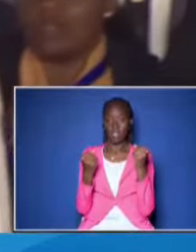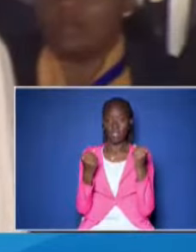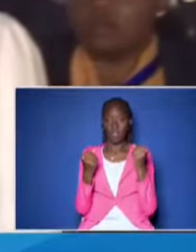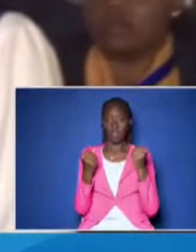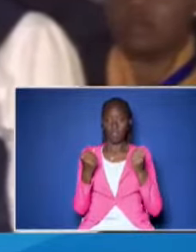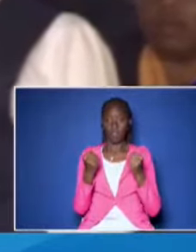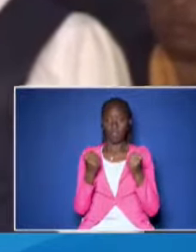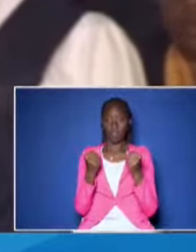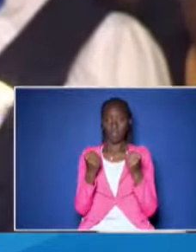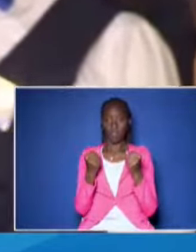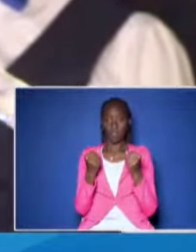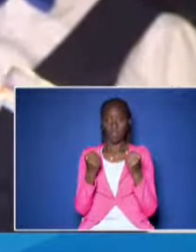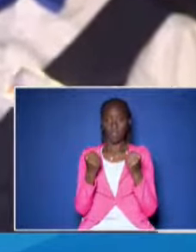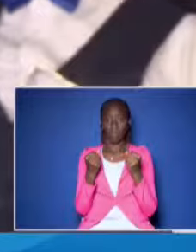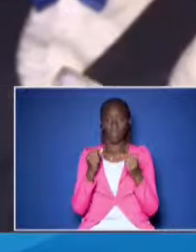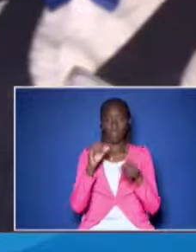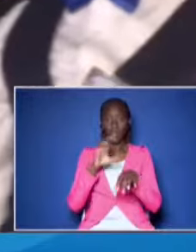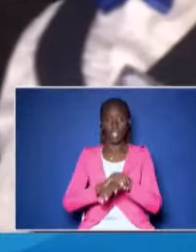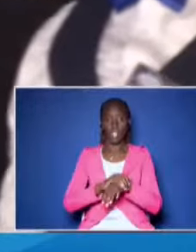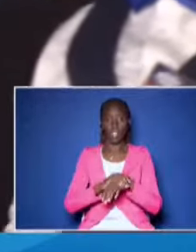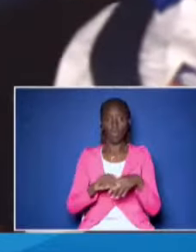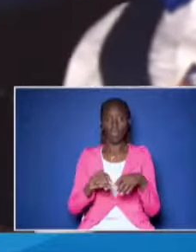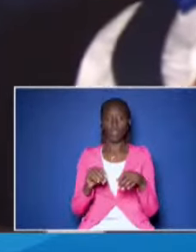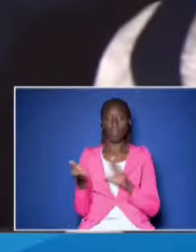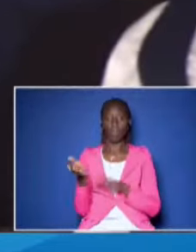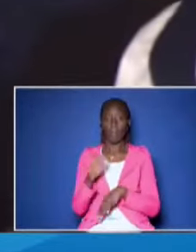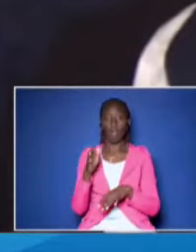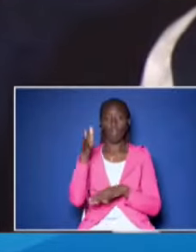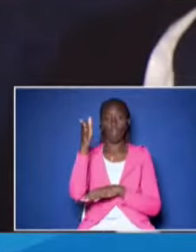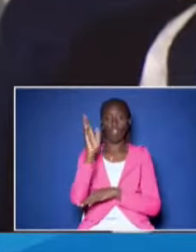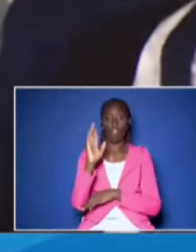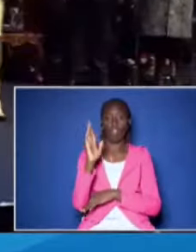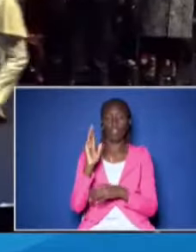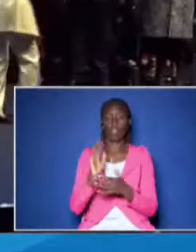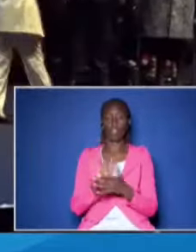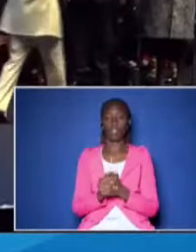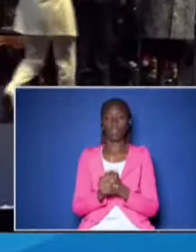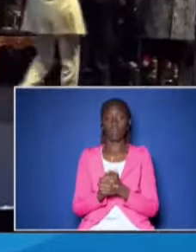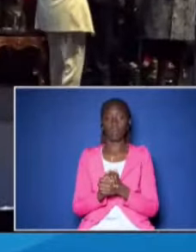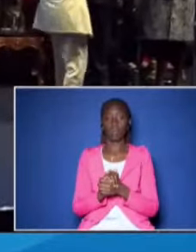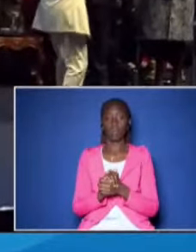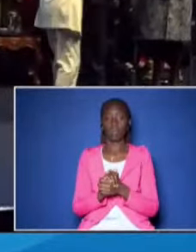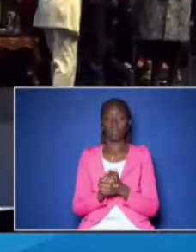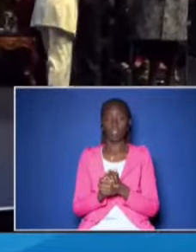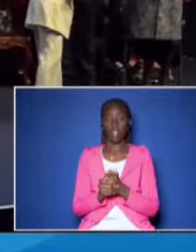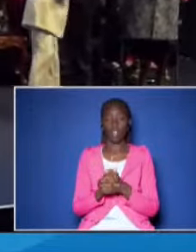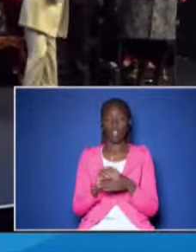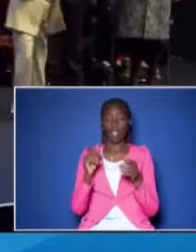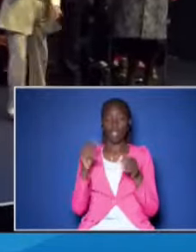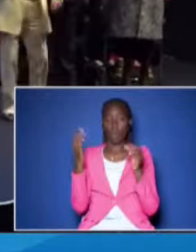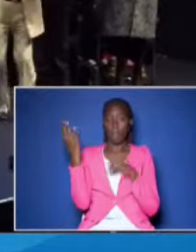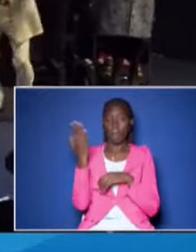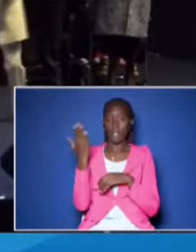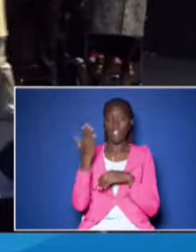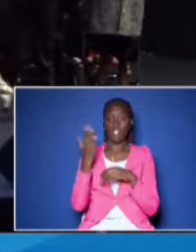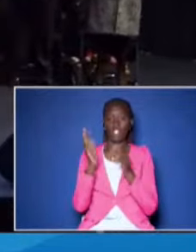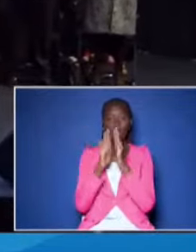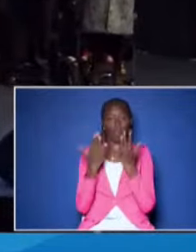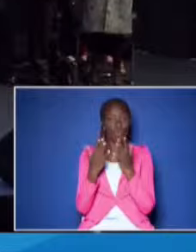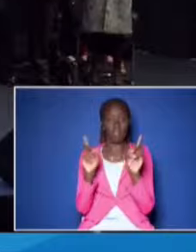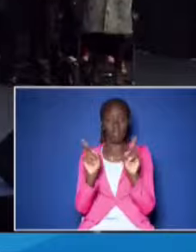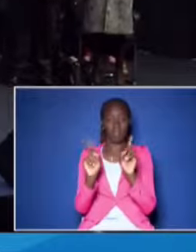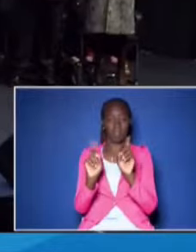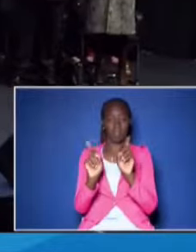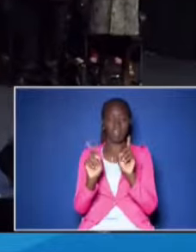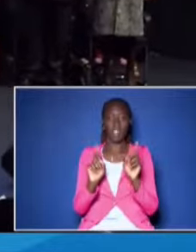healed get the word of God back in Kenya stop preaching books stop